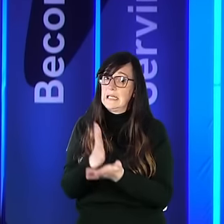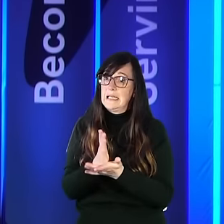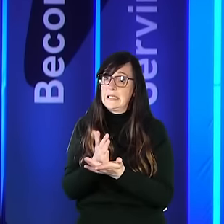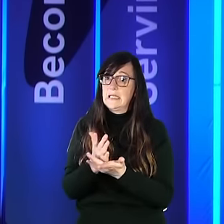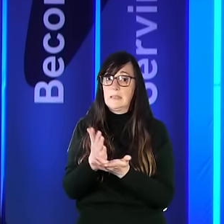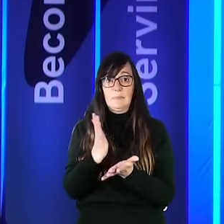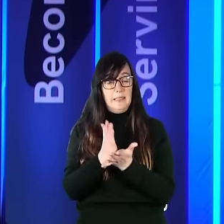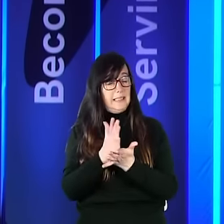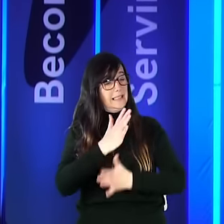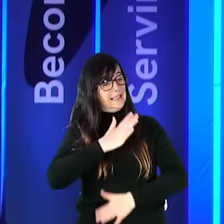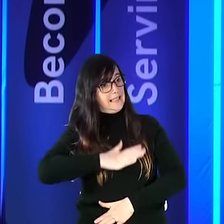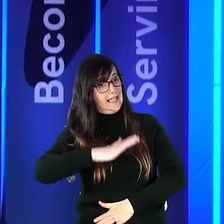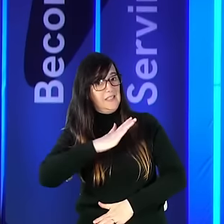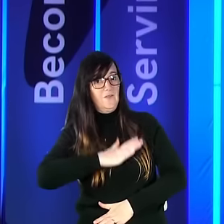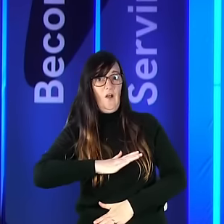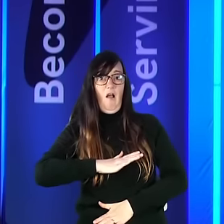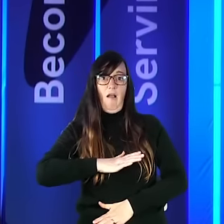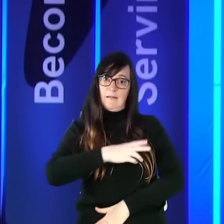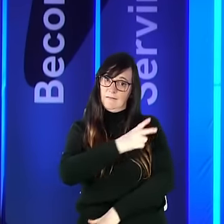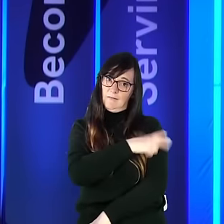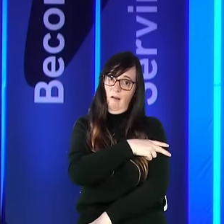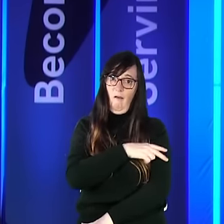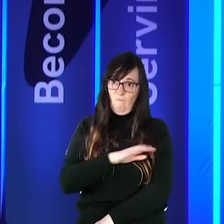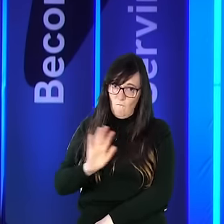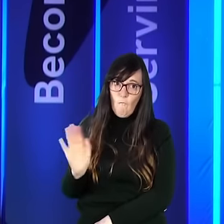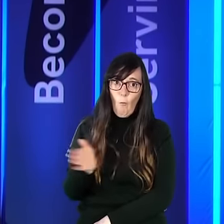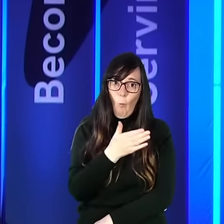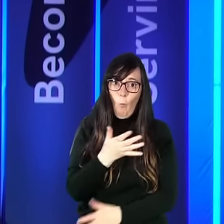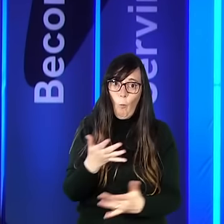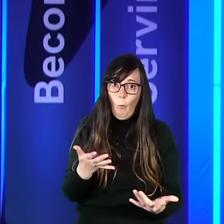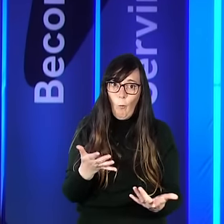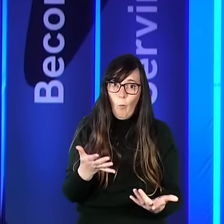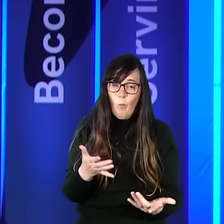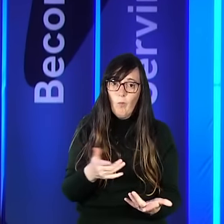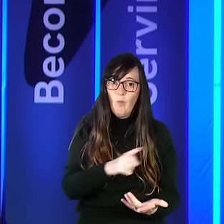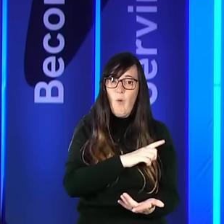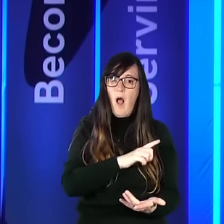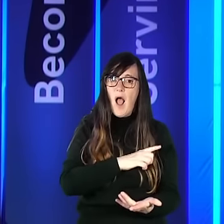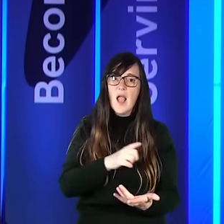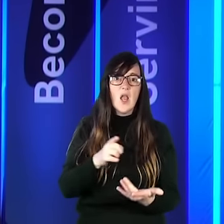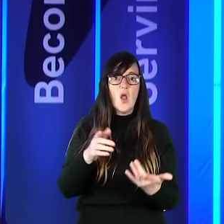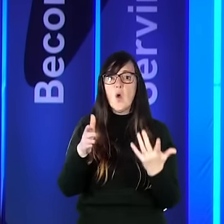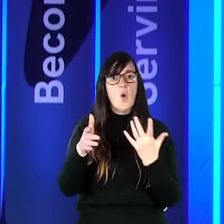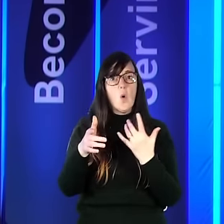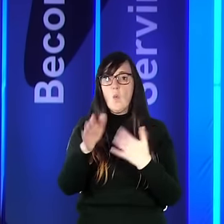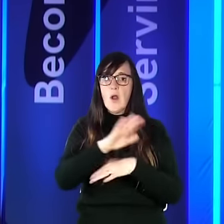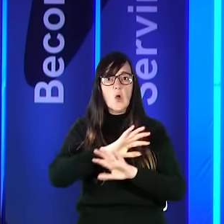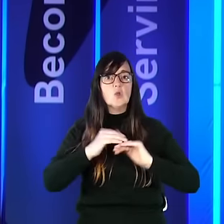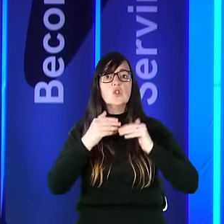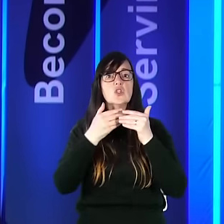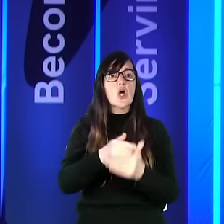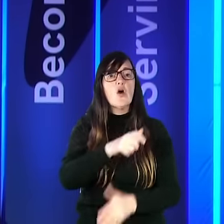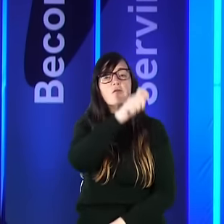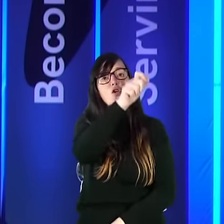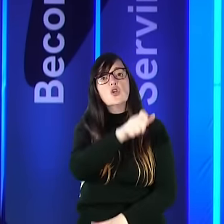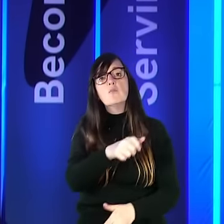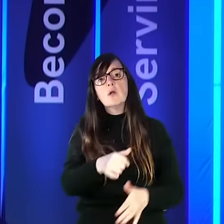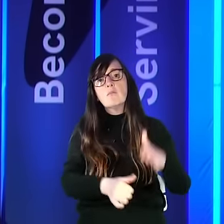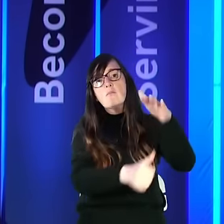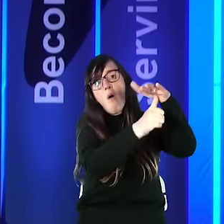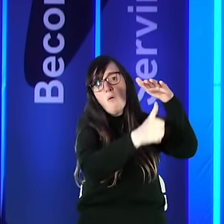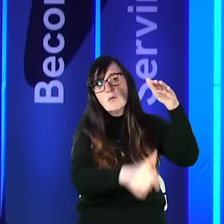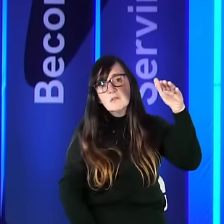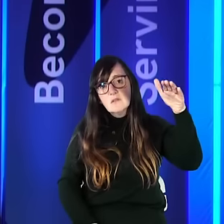most fruitful employees of all, because we're not ultimately working for a human boss. We're working for the